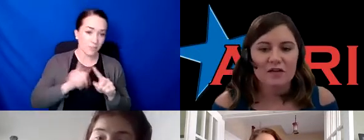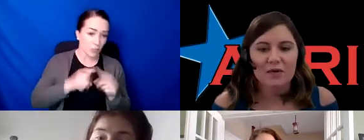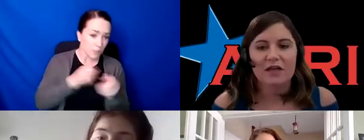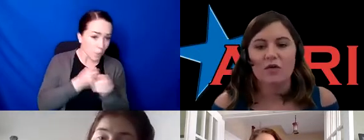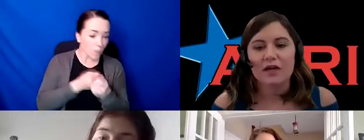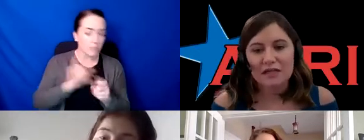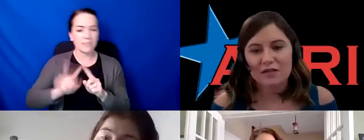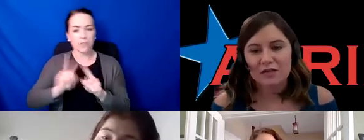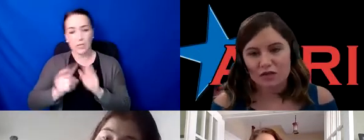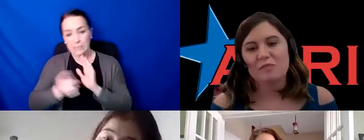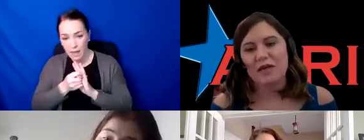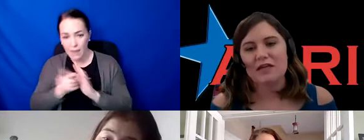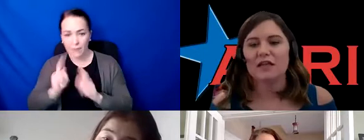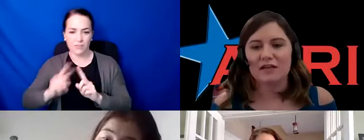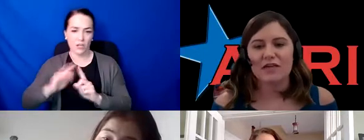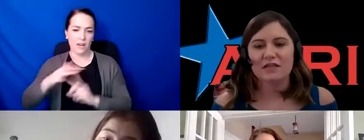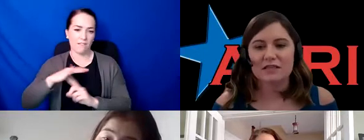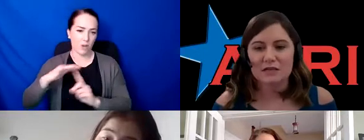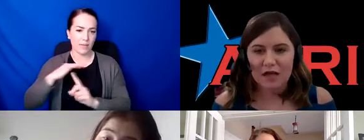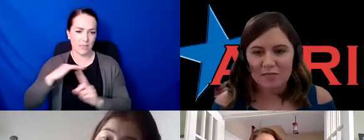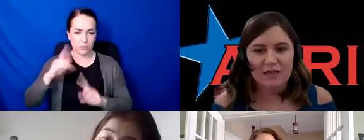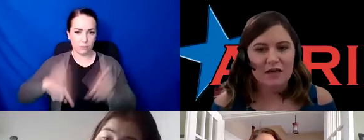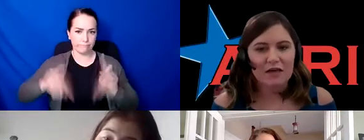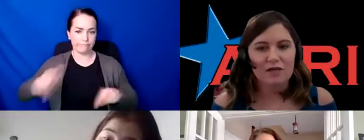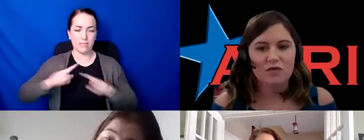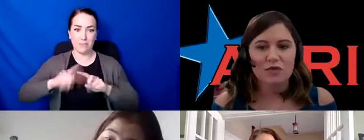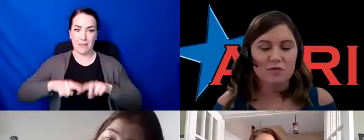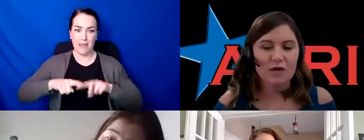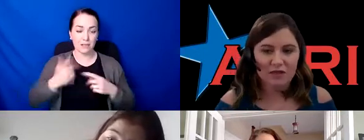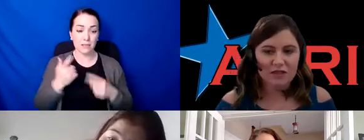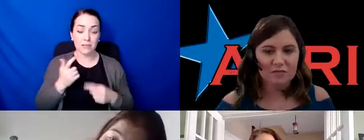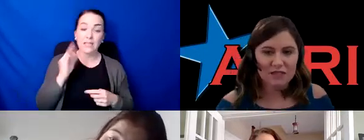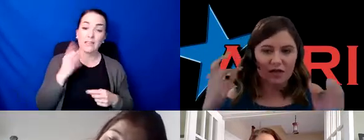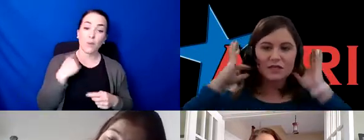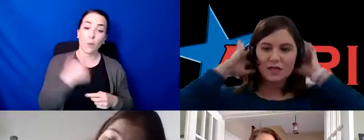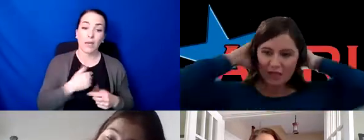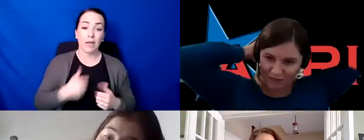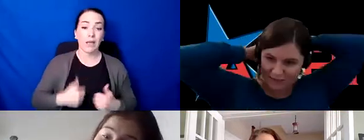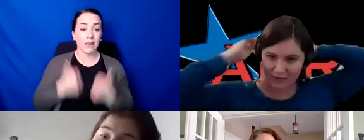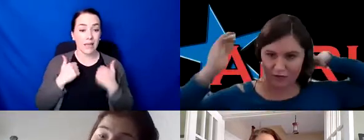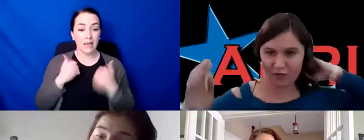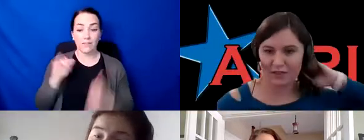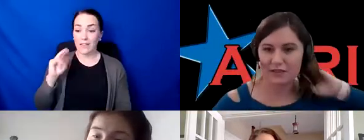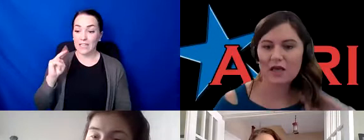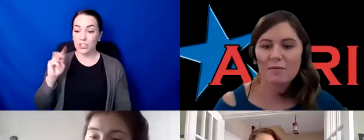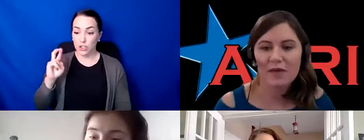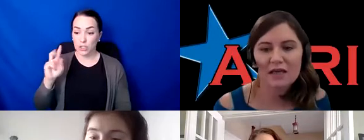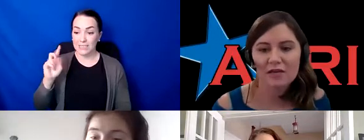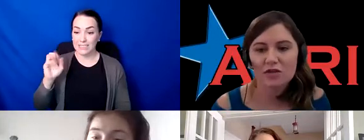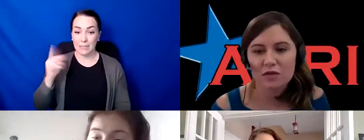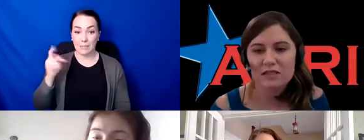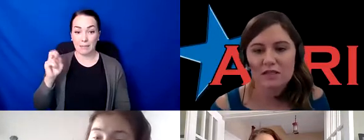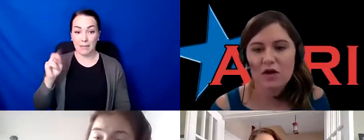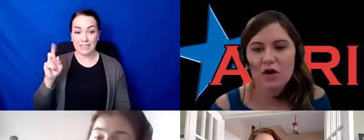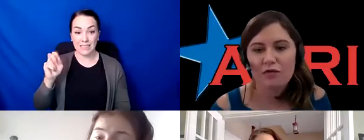idea of independent or interdependent living does not mean that an individual must do everything themselves. It means they are the ones making